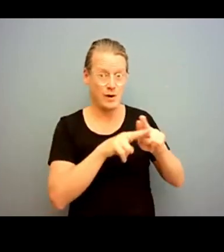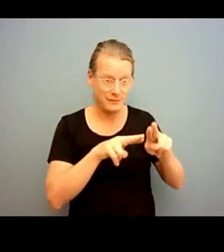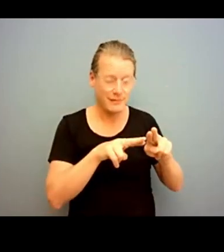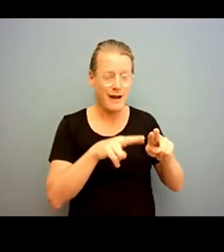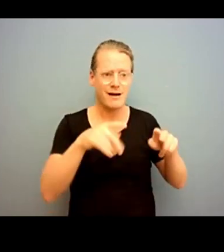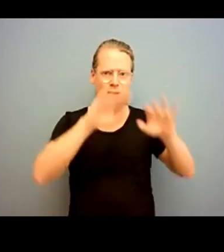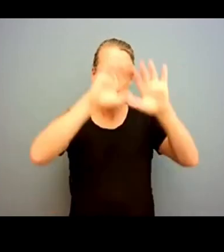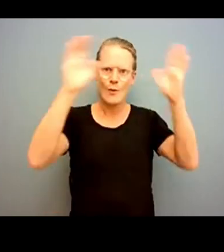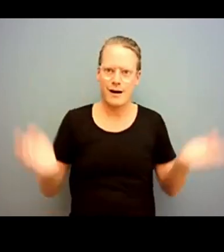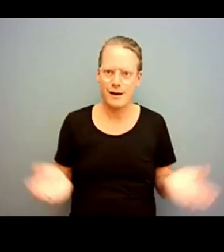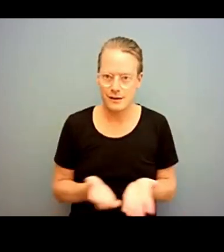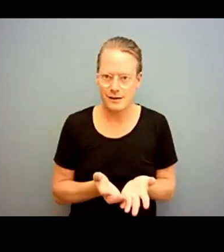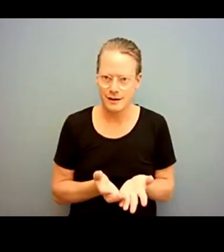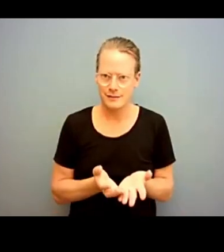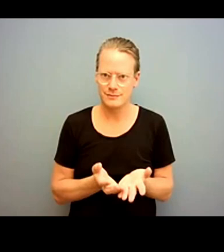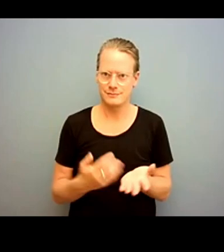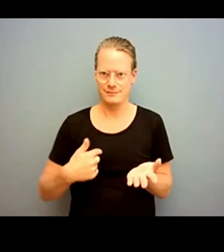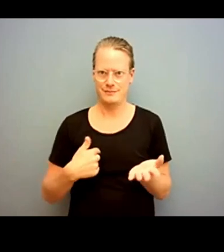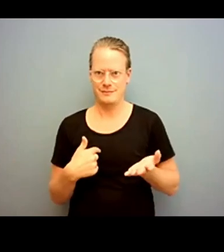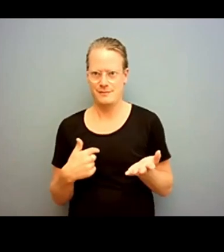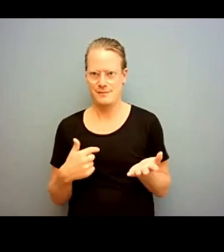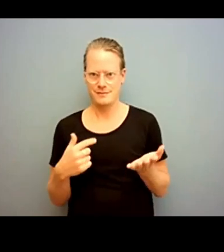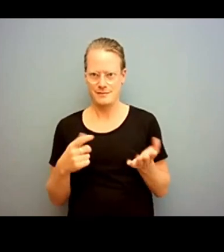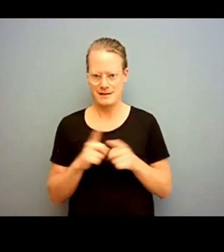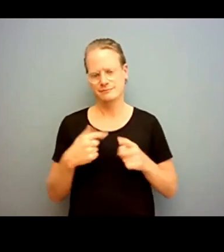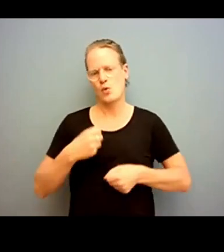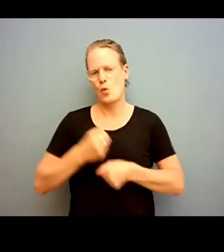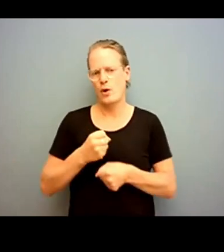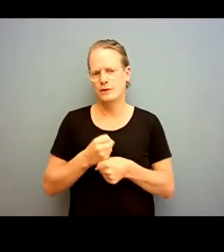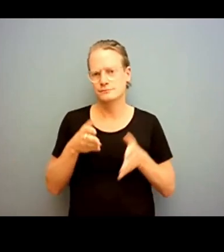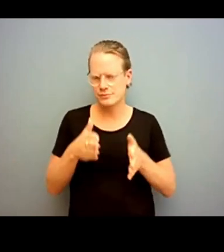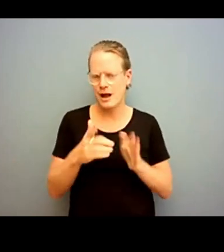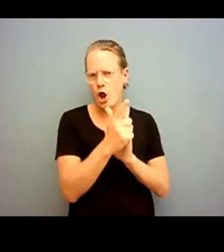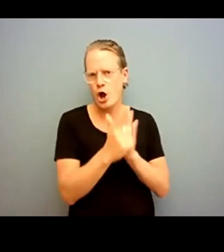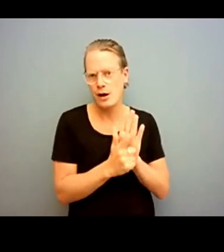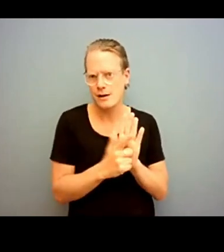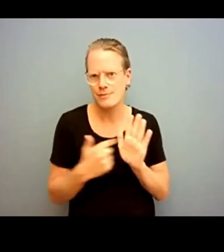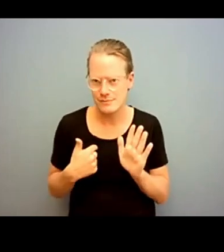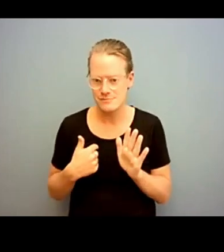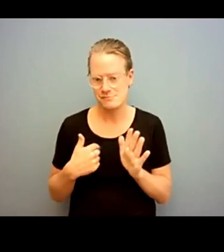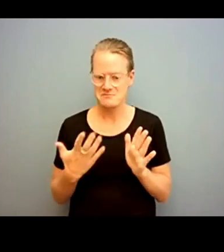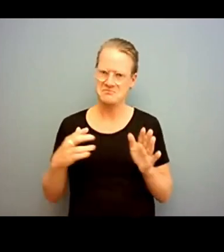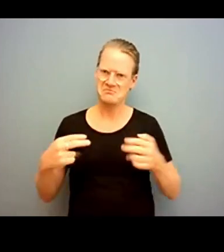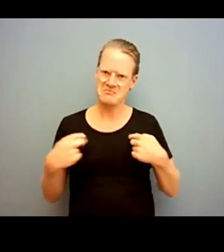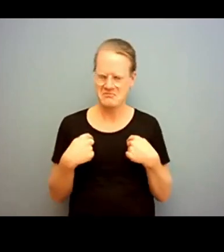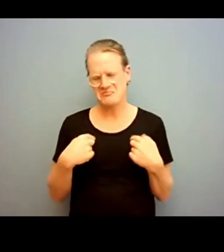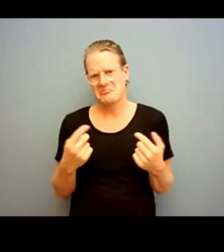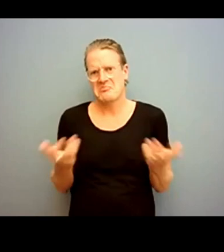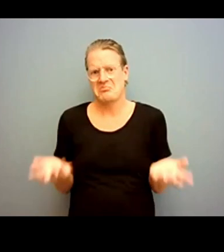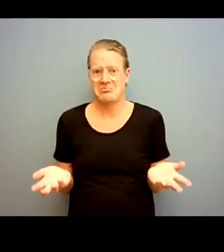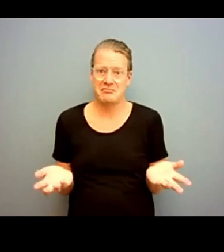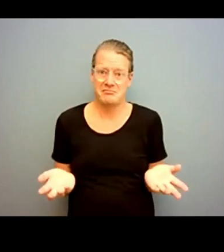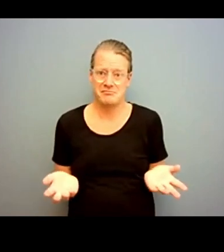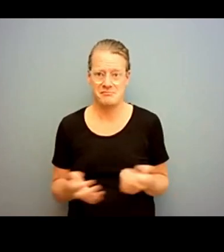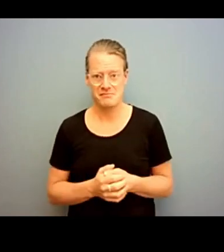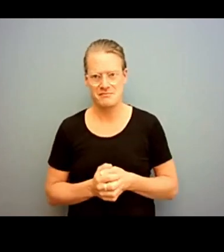point of view, intersectionality hasn't made too much of a difference. We still practice equality